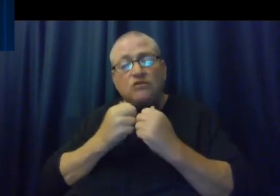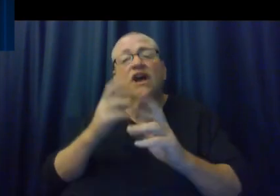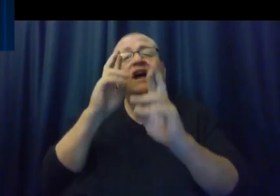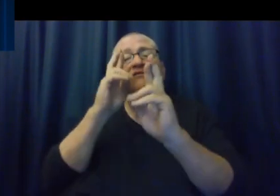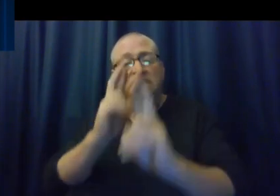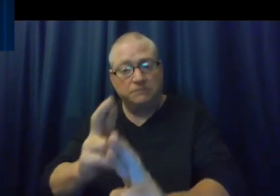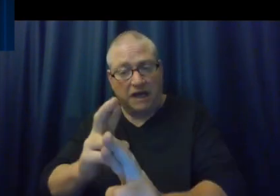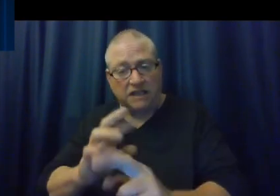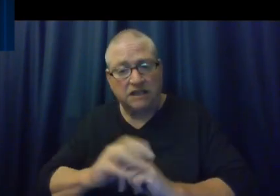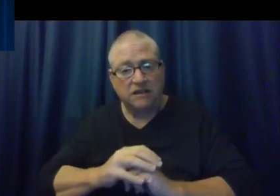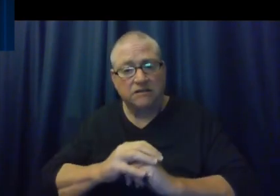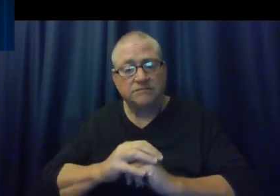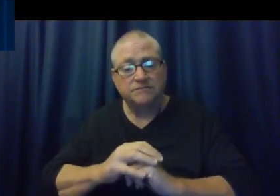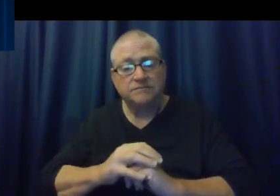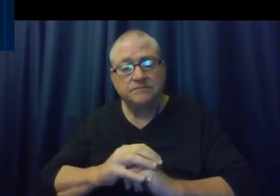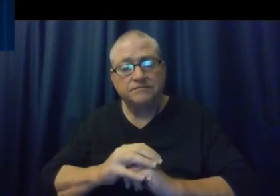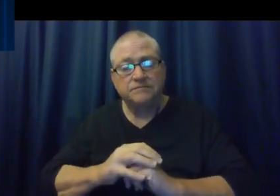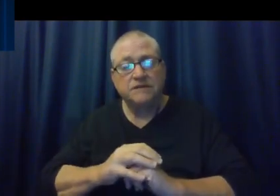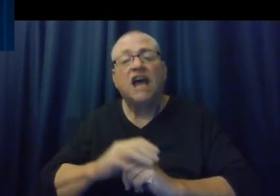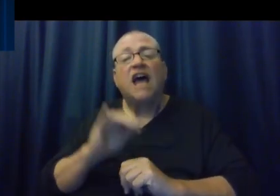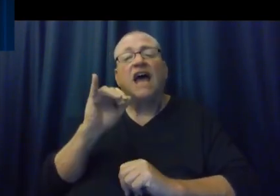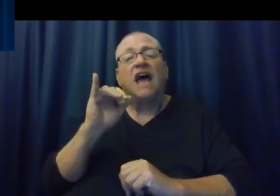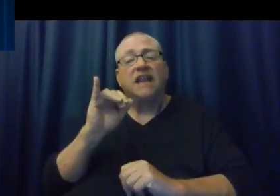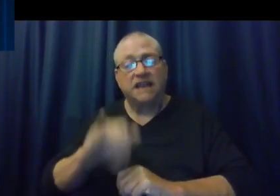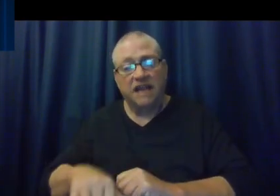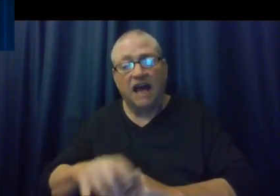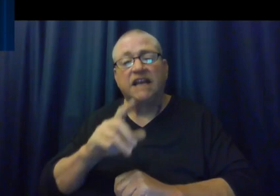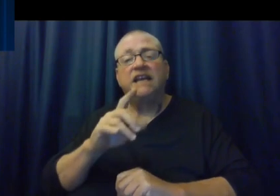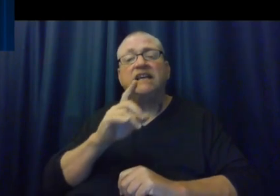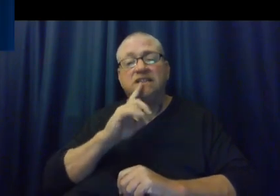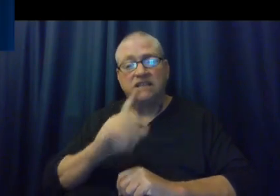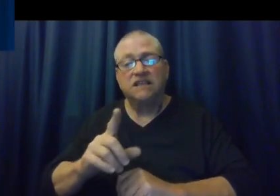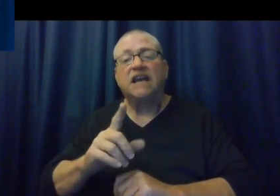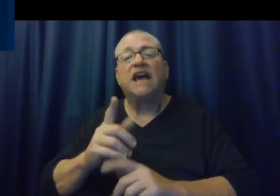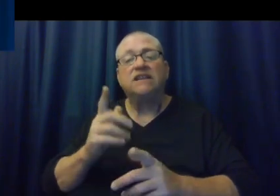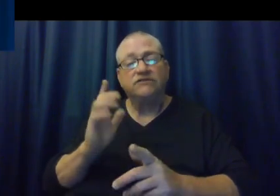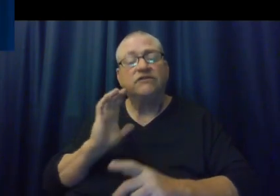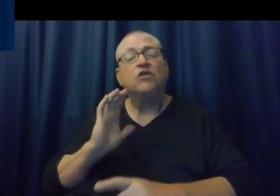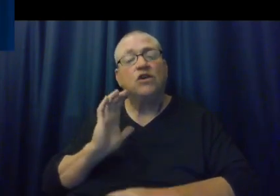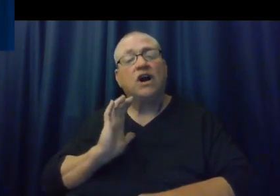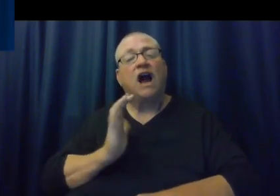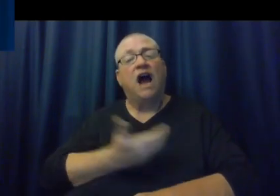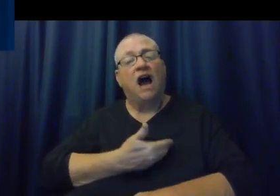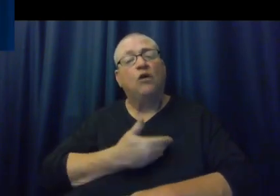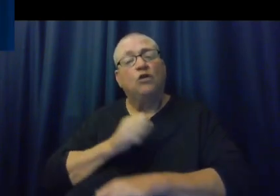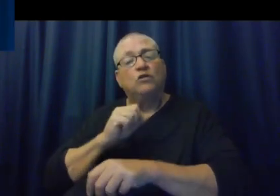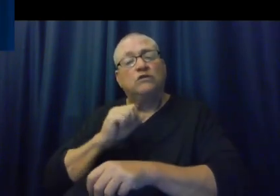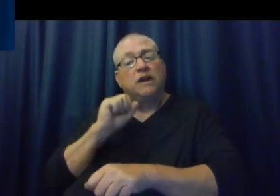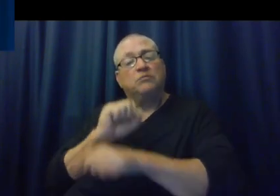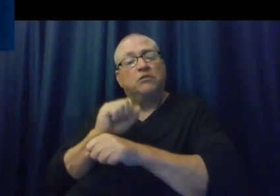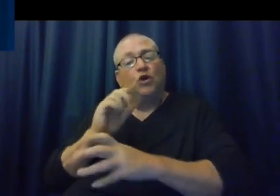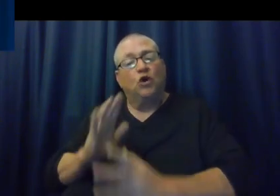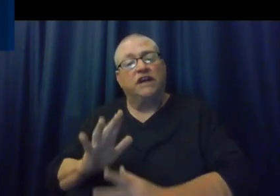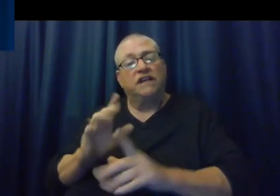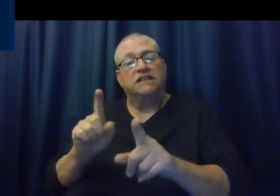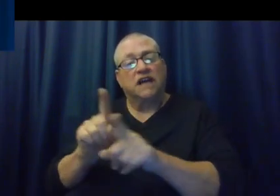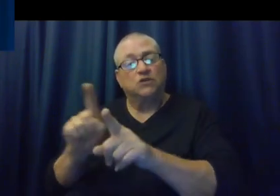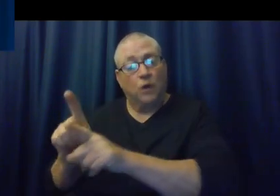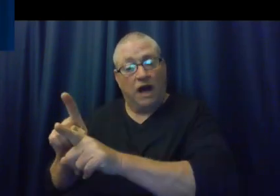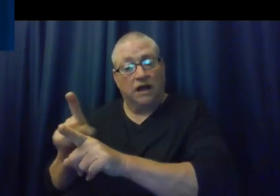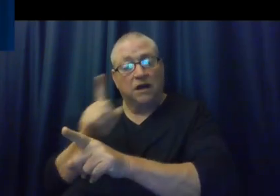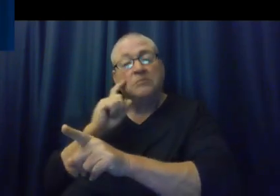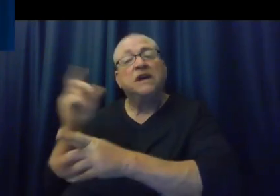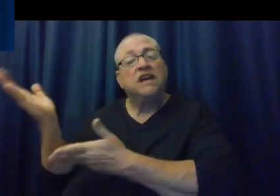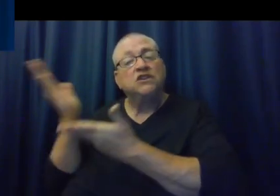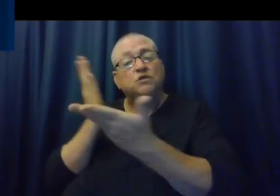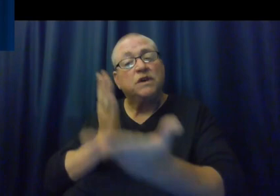That is the case for our success and well-being as employees too, because we bring not only our professional talents,